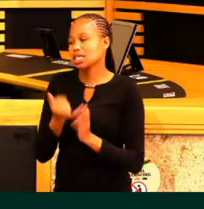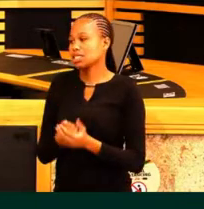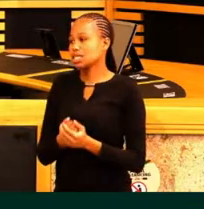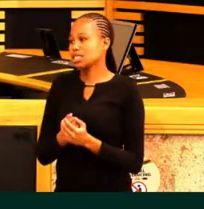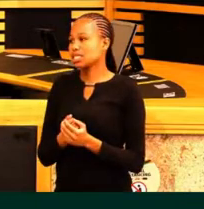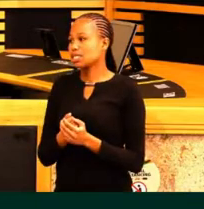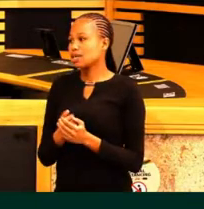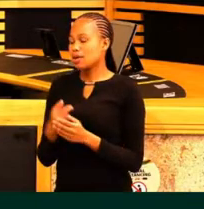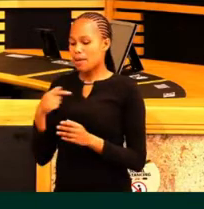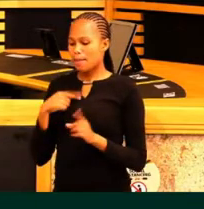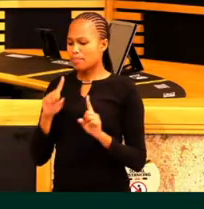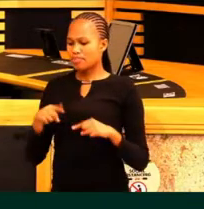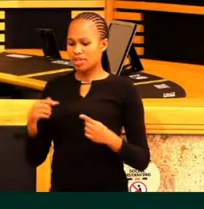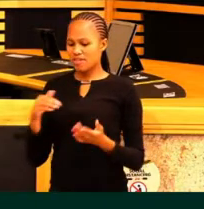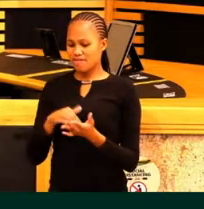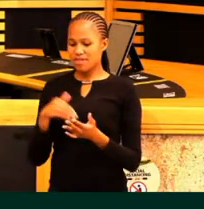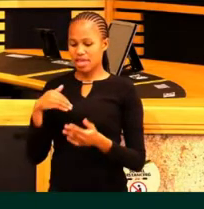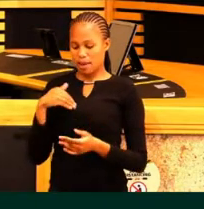figures